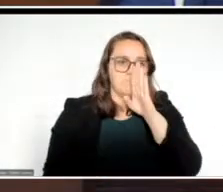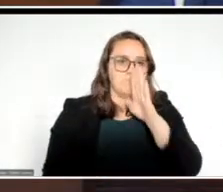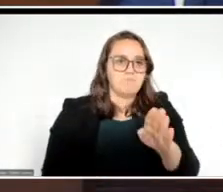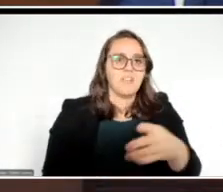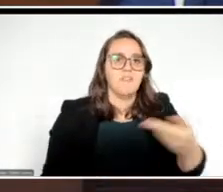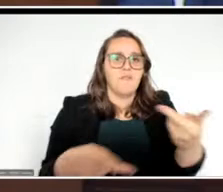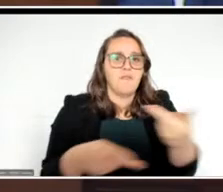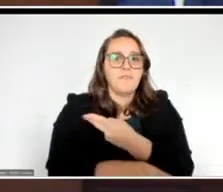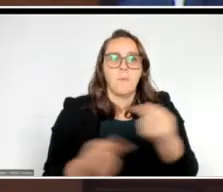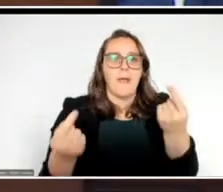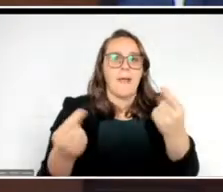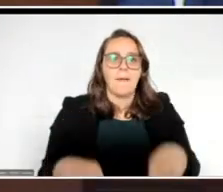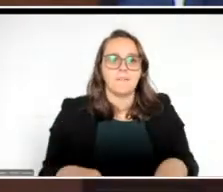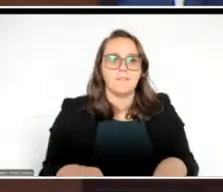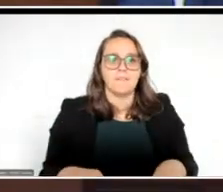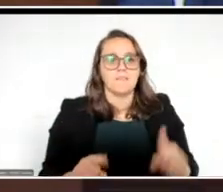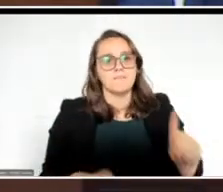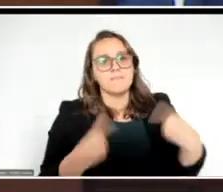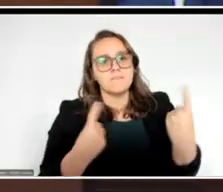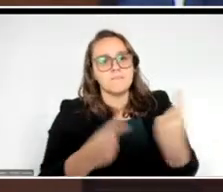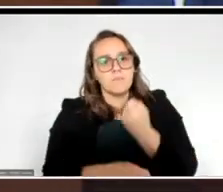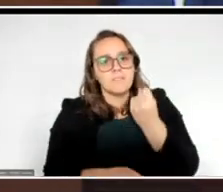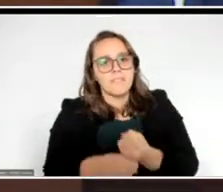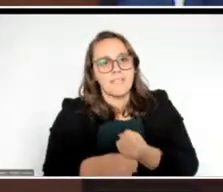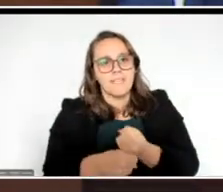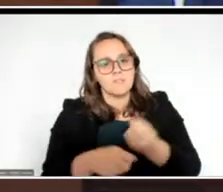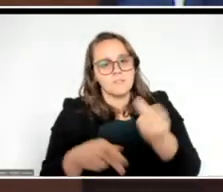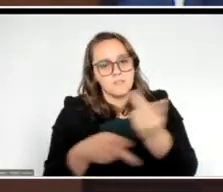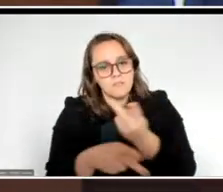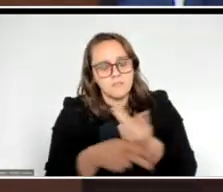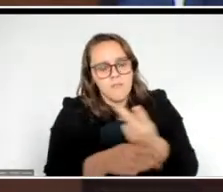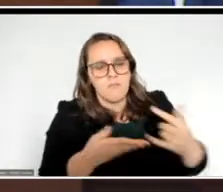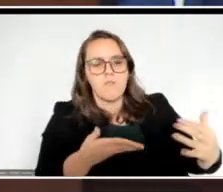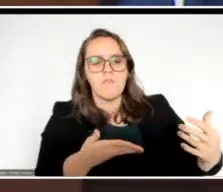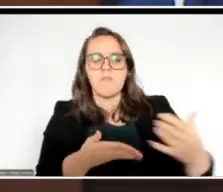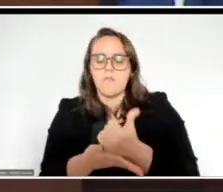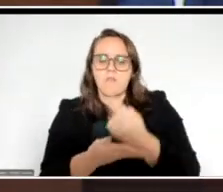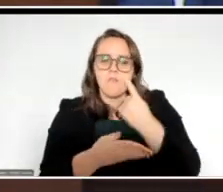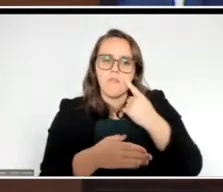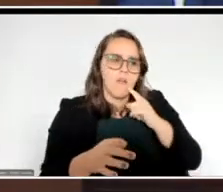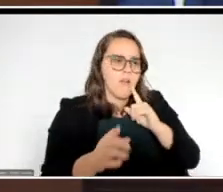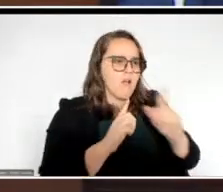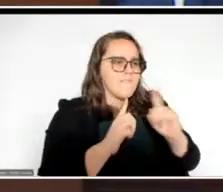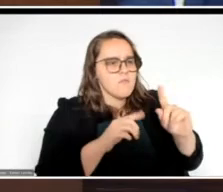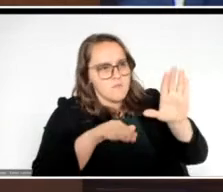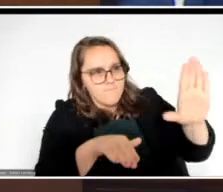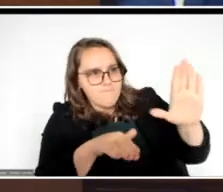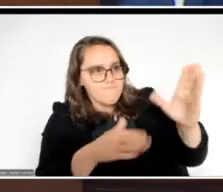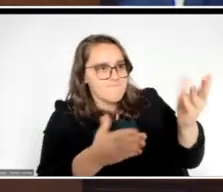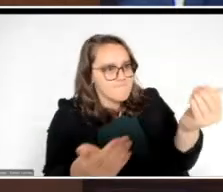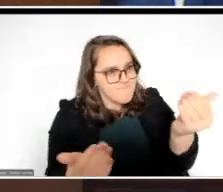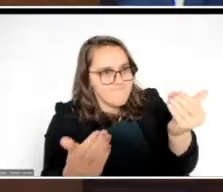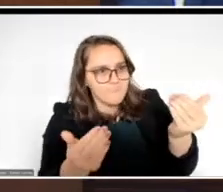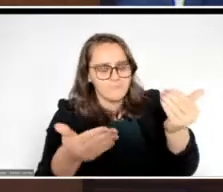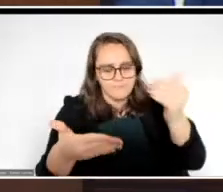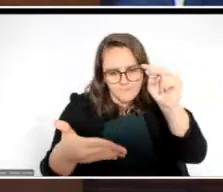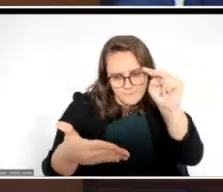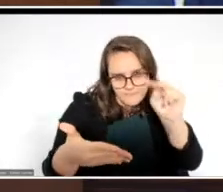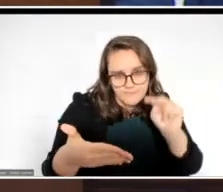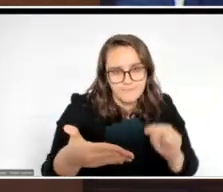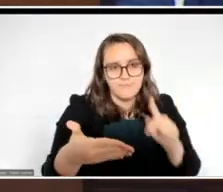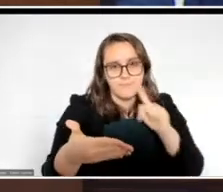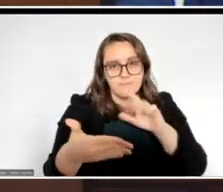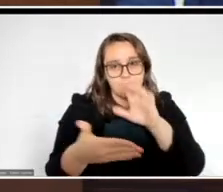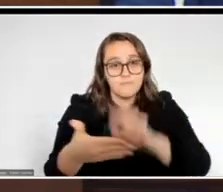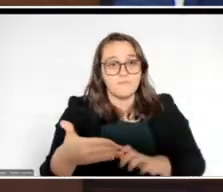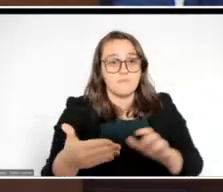more than a year to get those answers. We've conducted more than 1,000 interviews and depositions. We